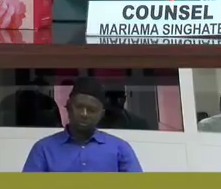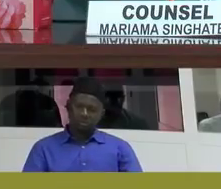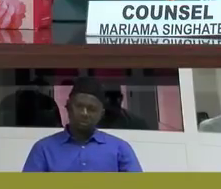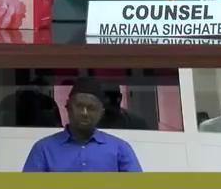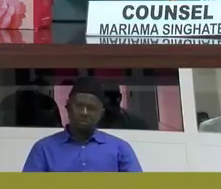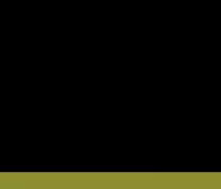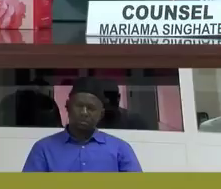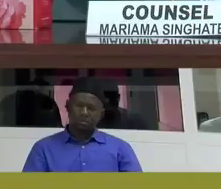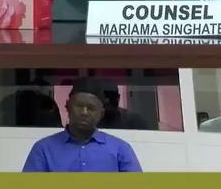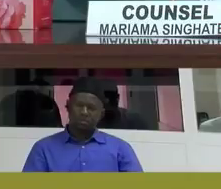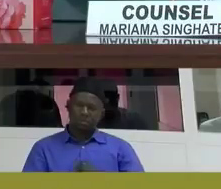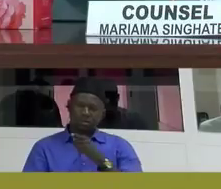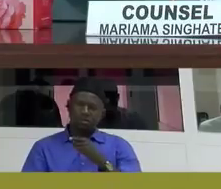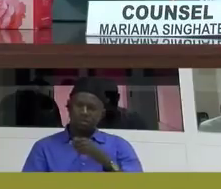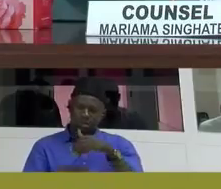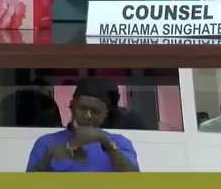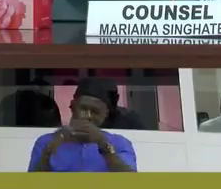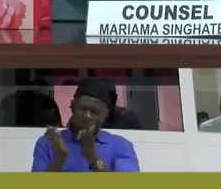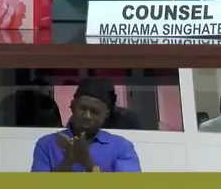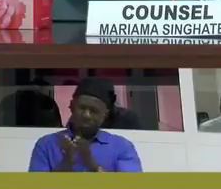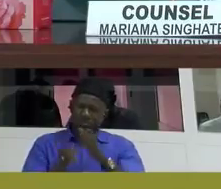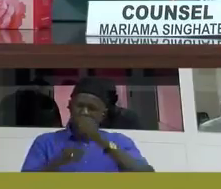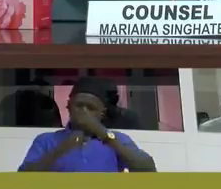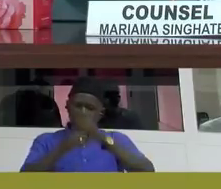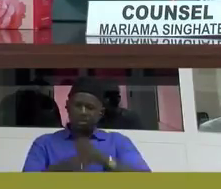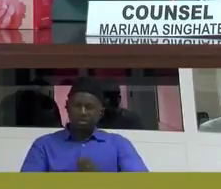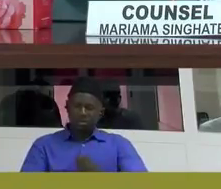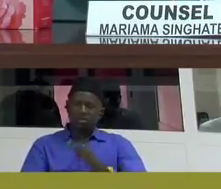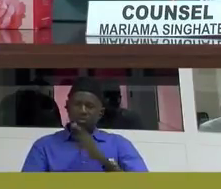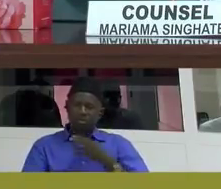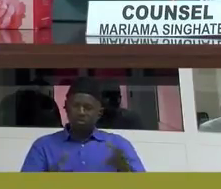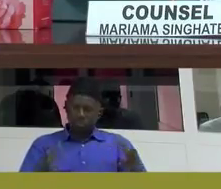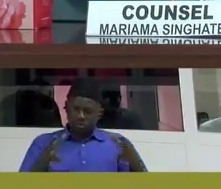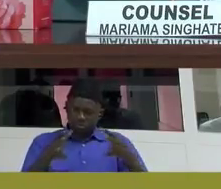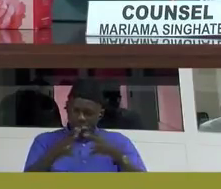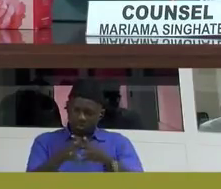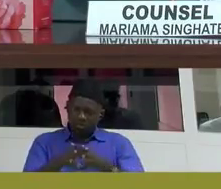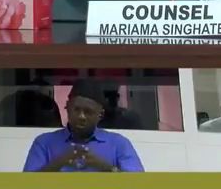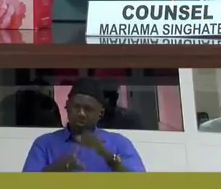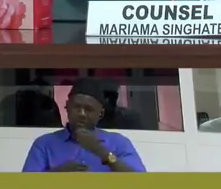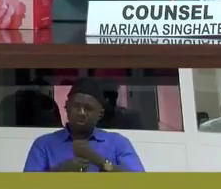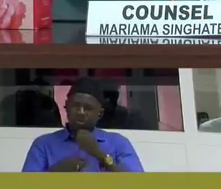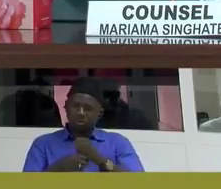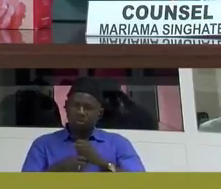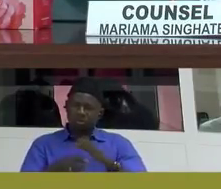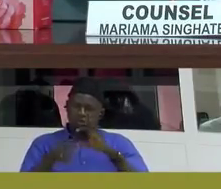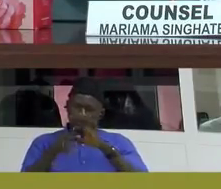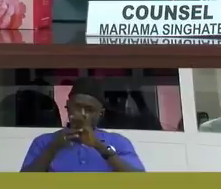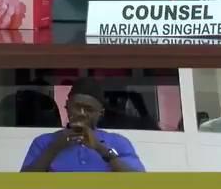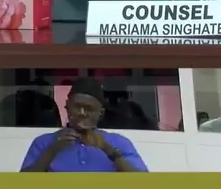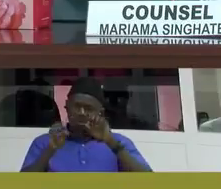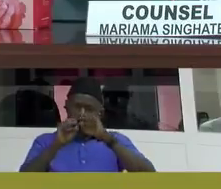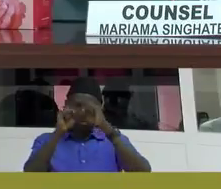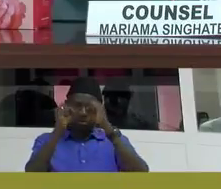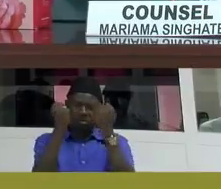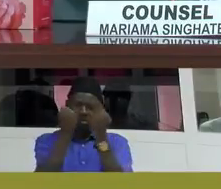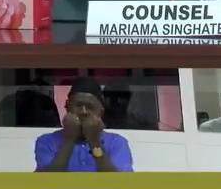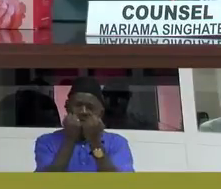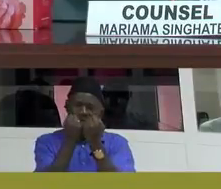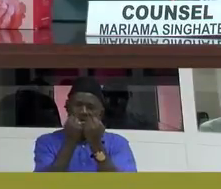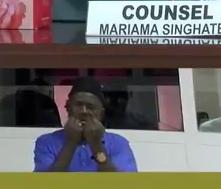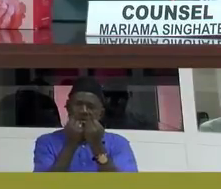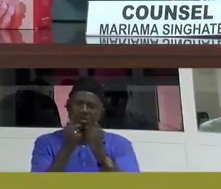who form an organization, call it a society, an